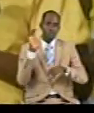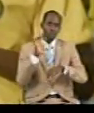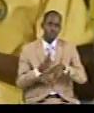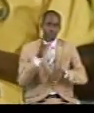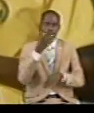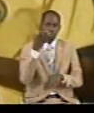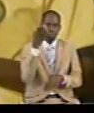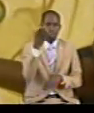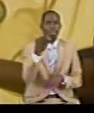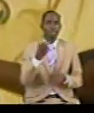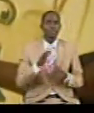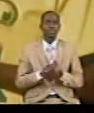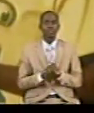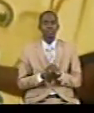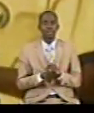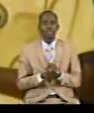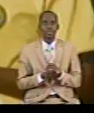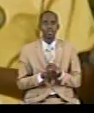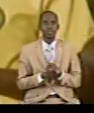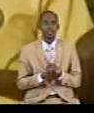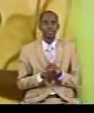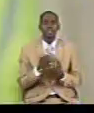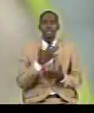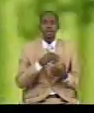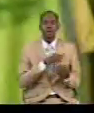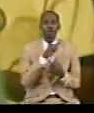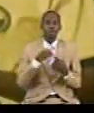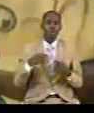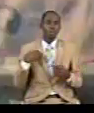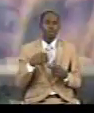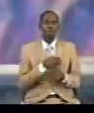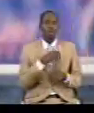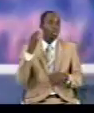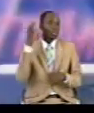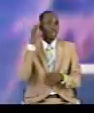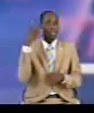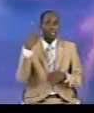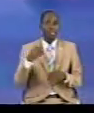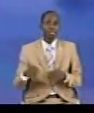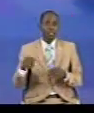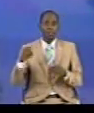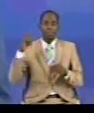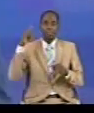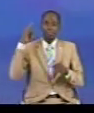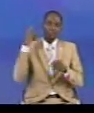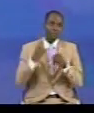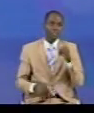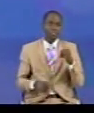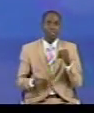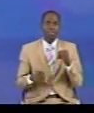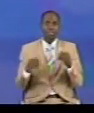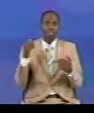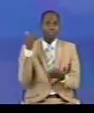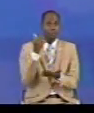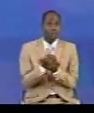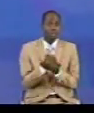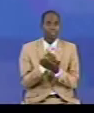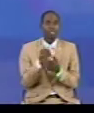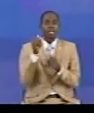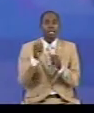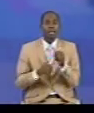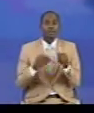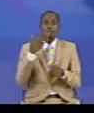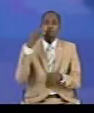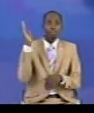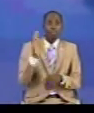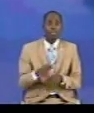there. And then when we hear the final amen, every evil sin,